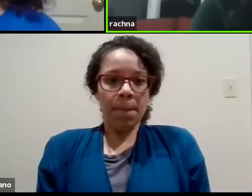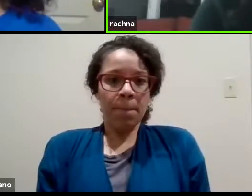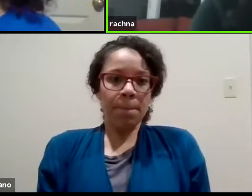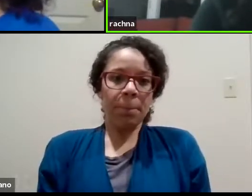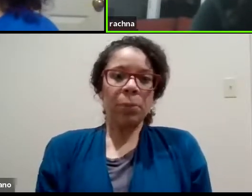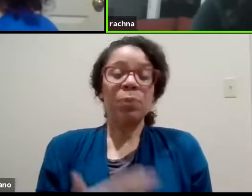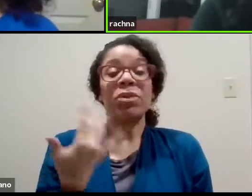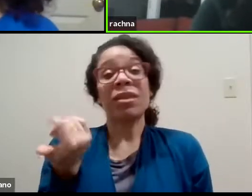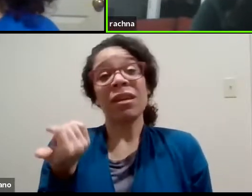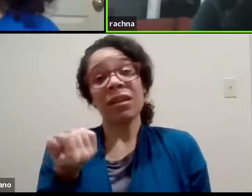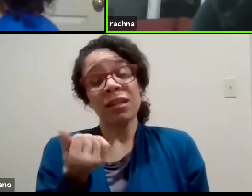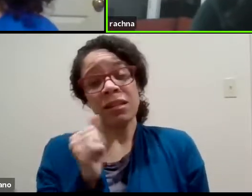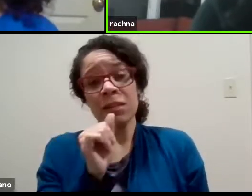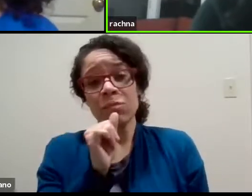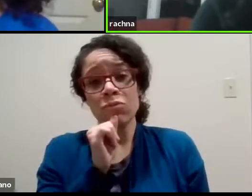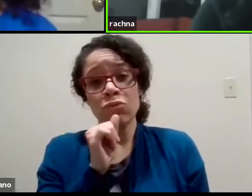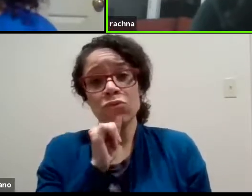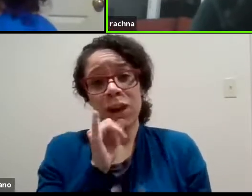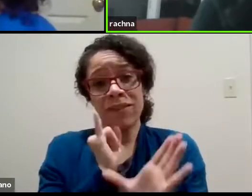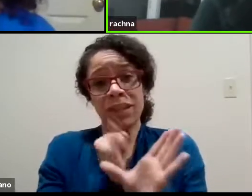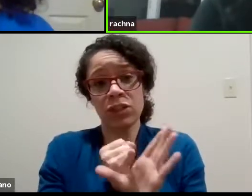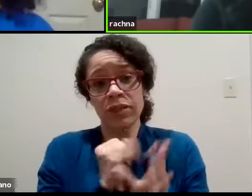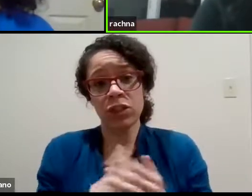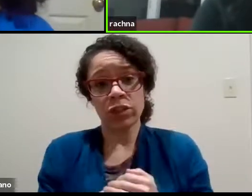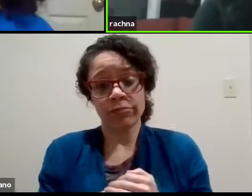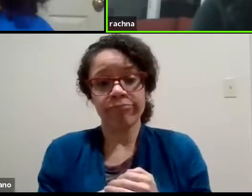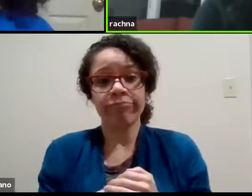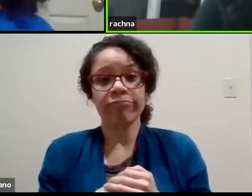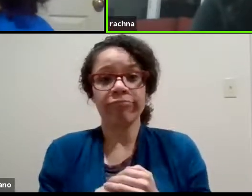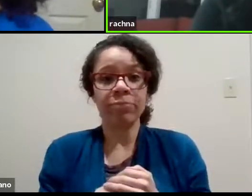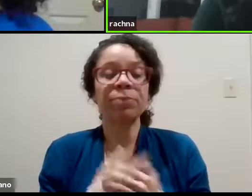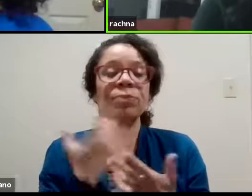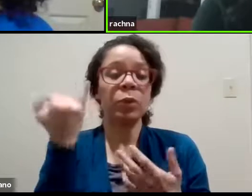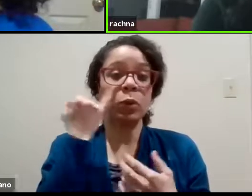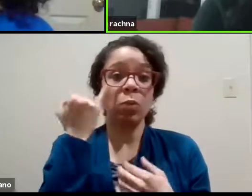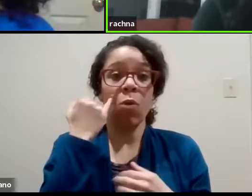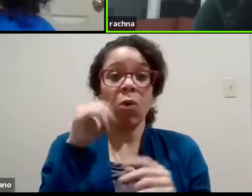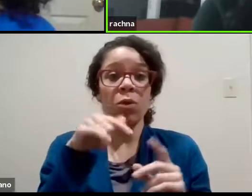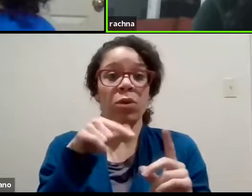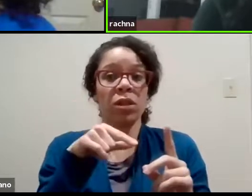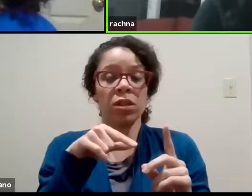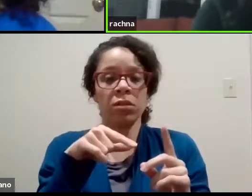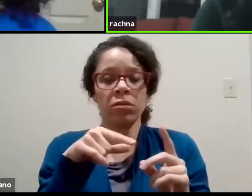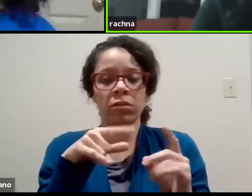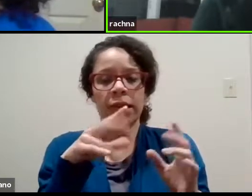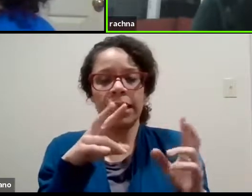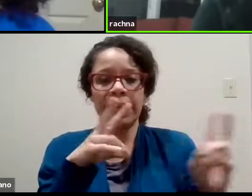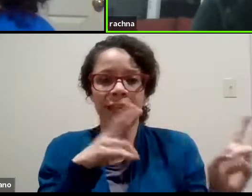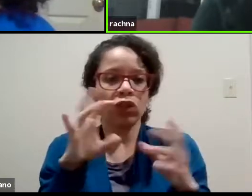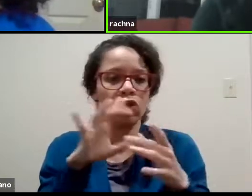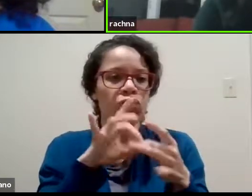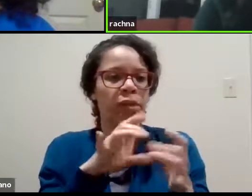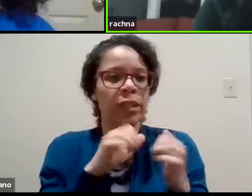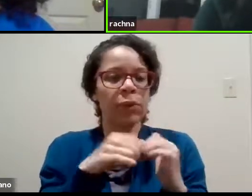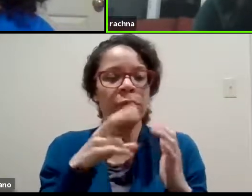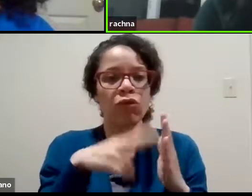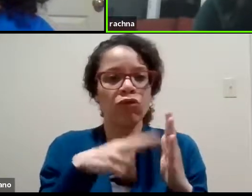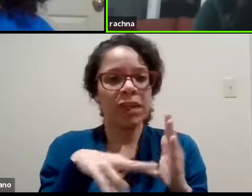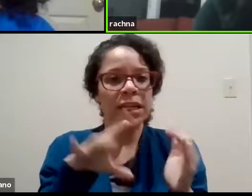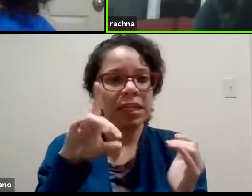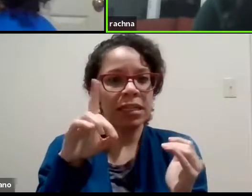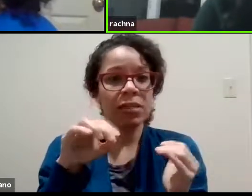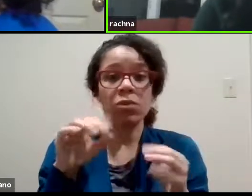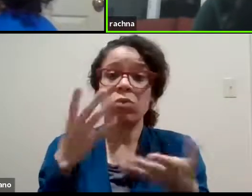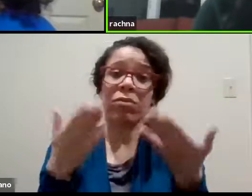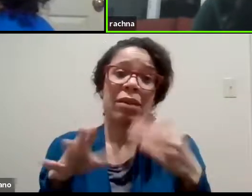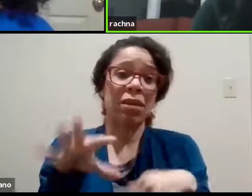Private intervention. So, if this was an issue of a reading disorder, working with a tutor